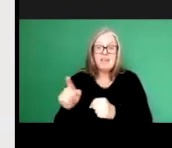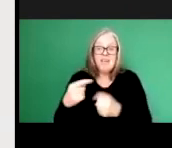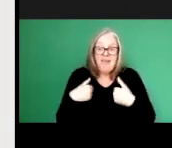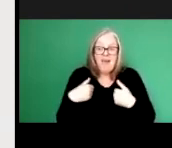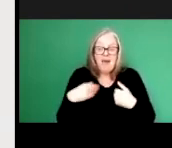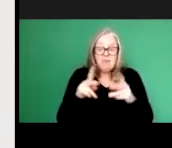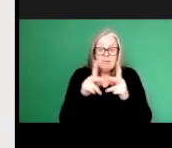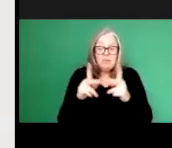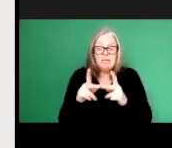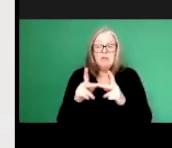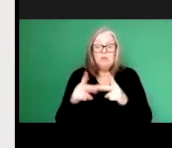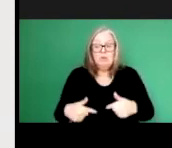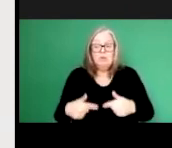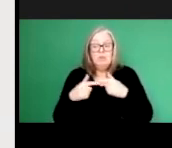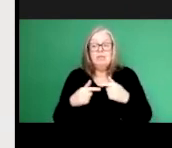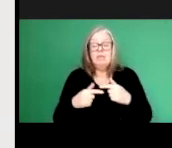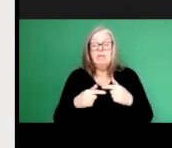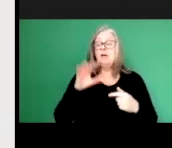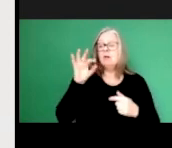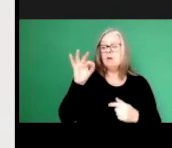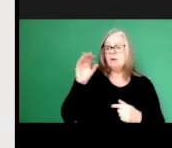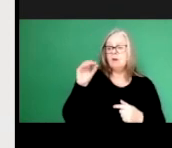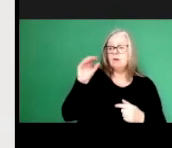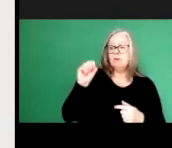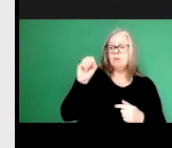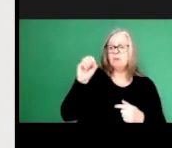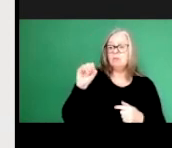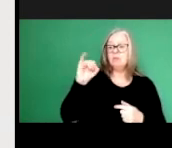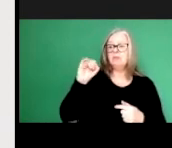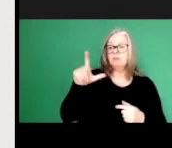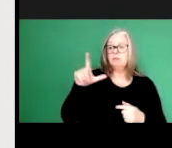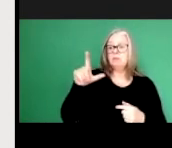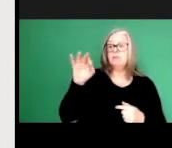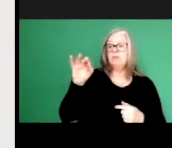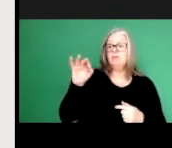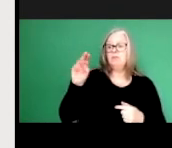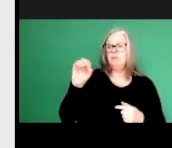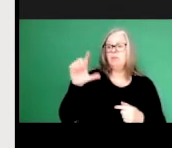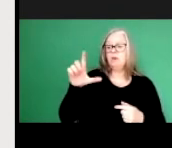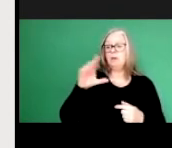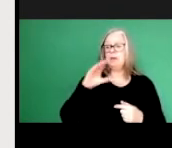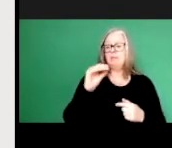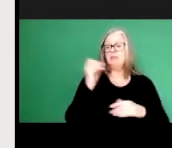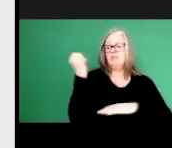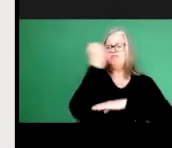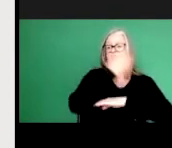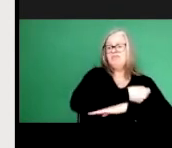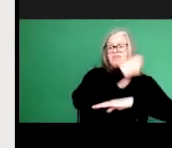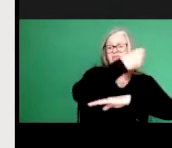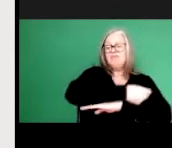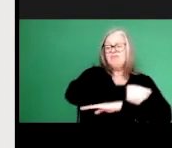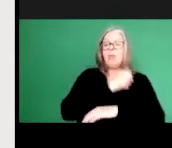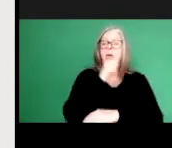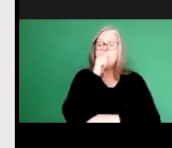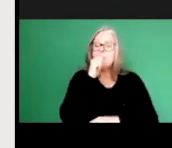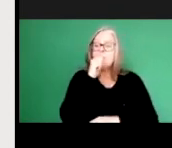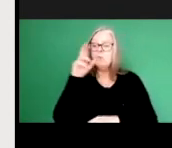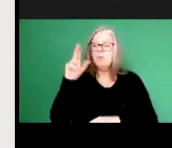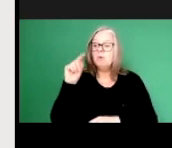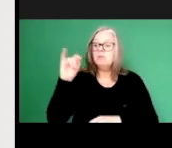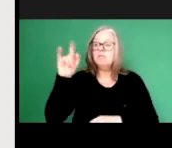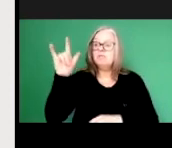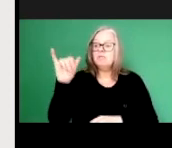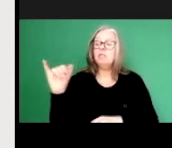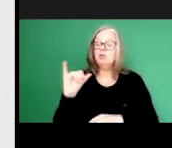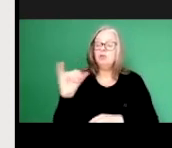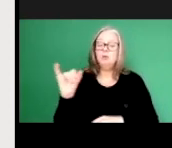companies and, um, and, uh, private utilities. So some have argued for a real radical and effective